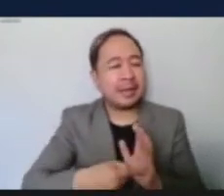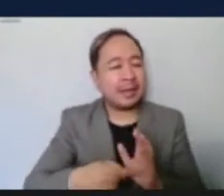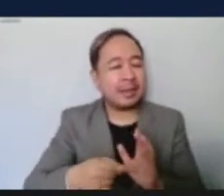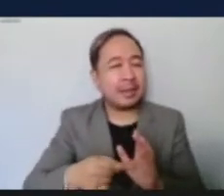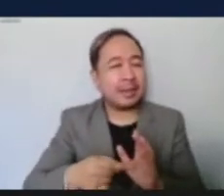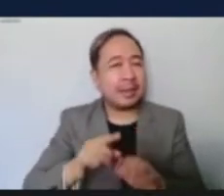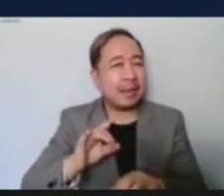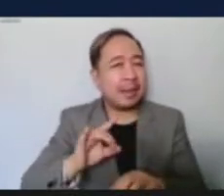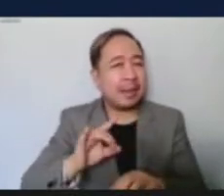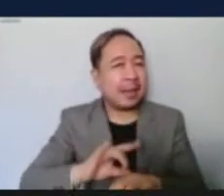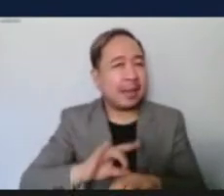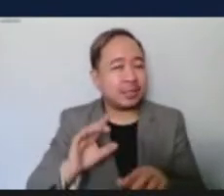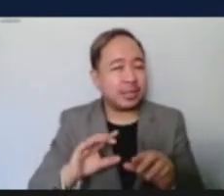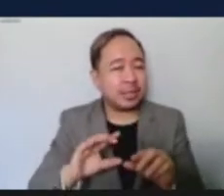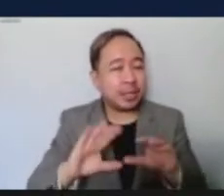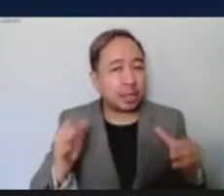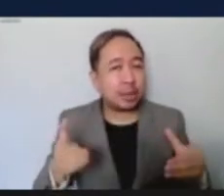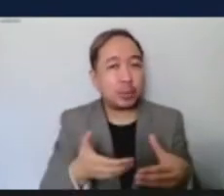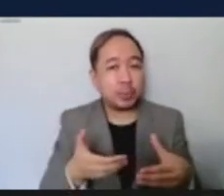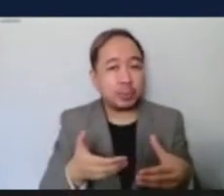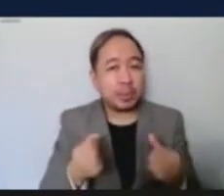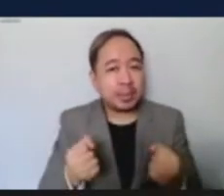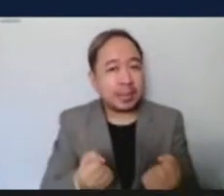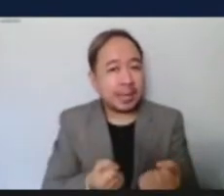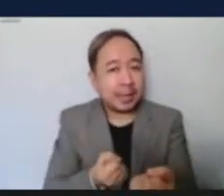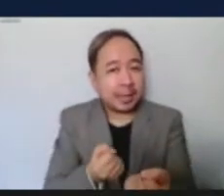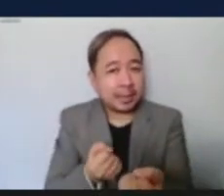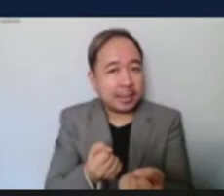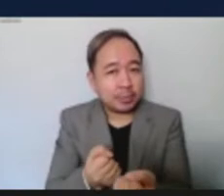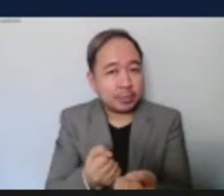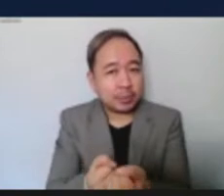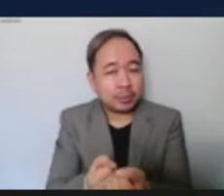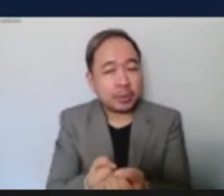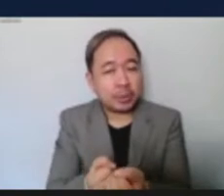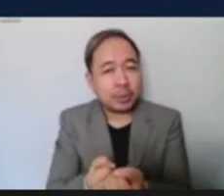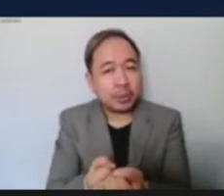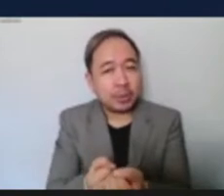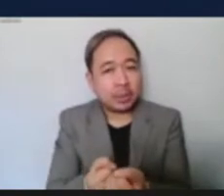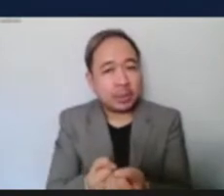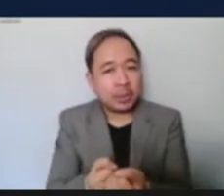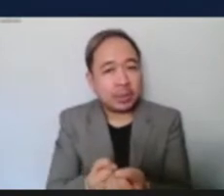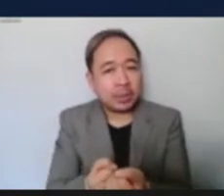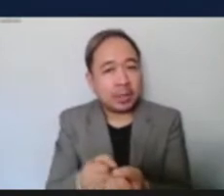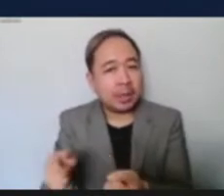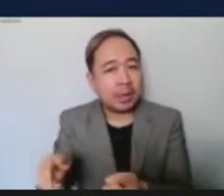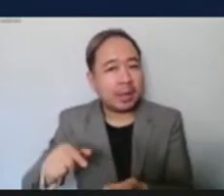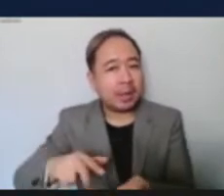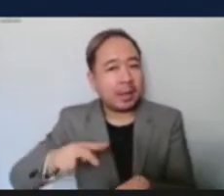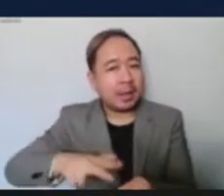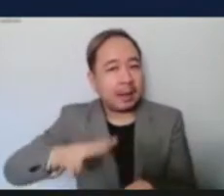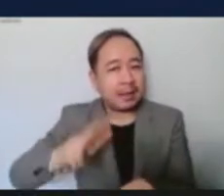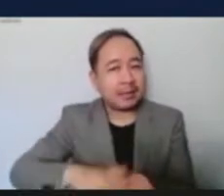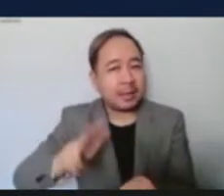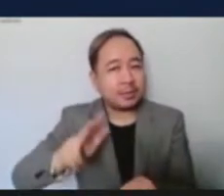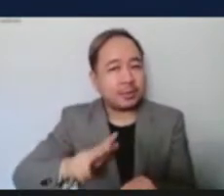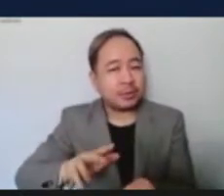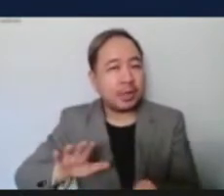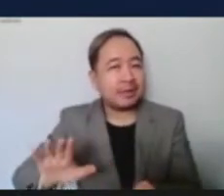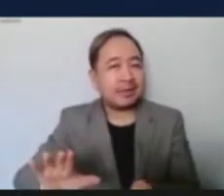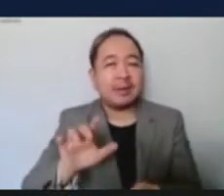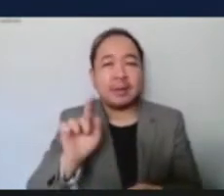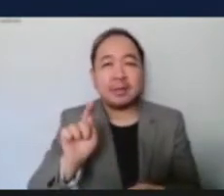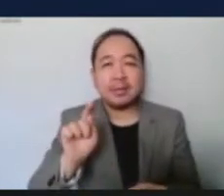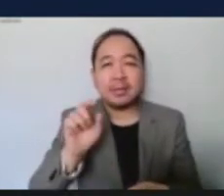and we support or can we are supportive of adoption of its sum of reference